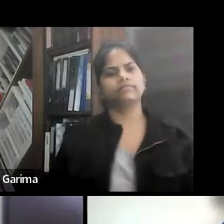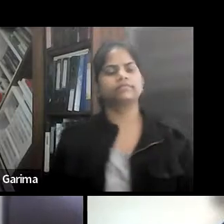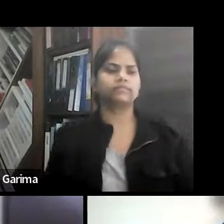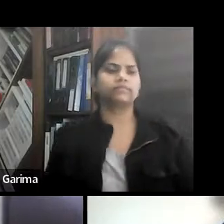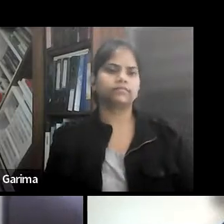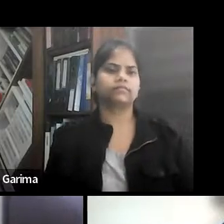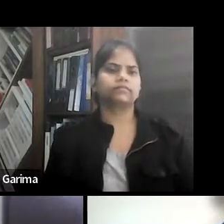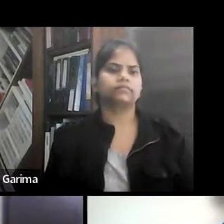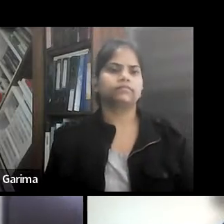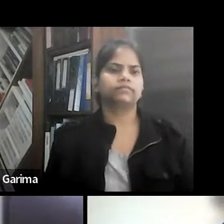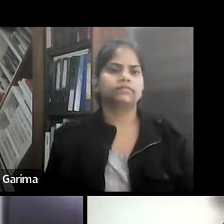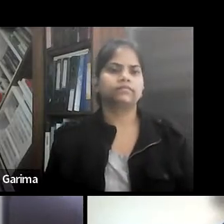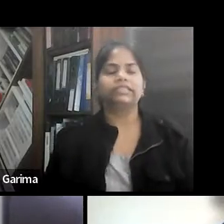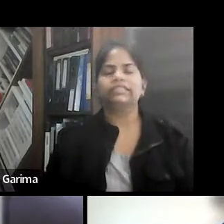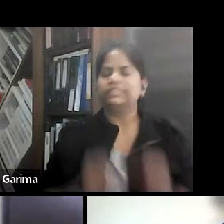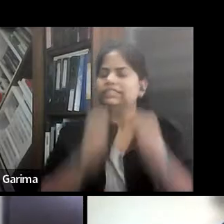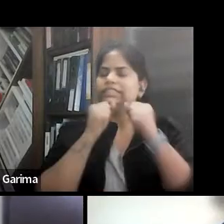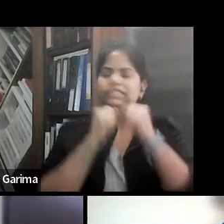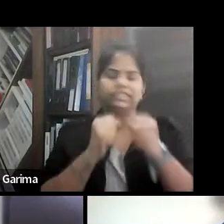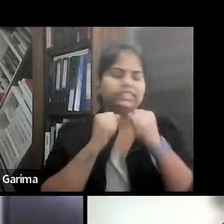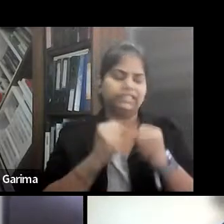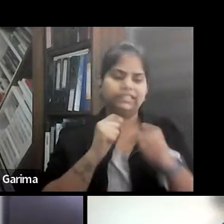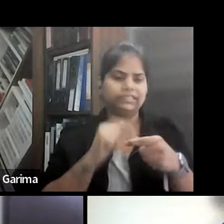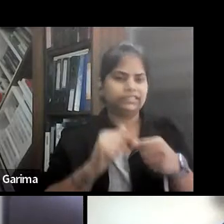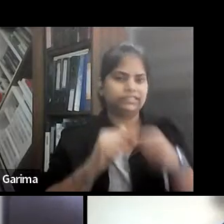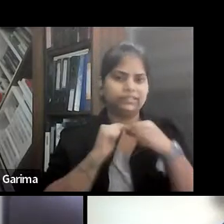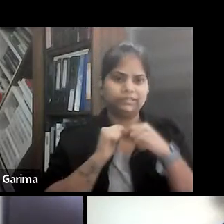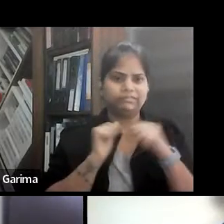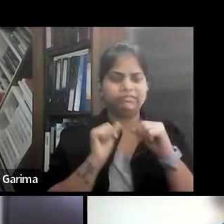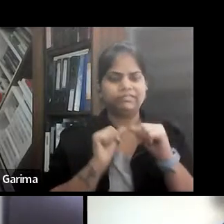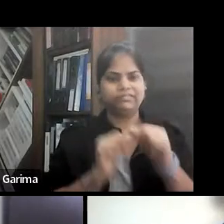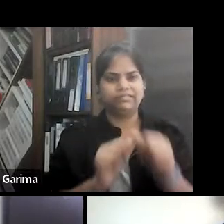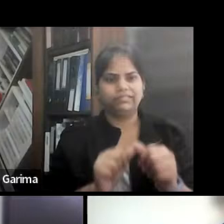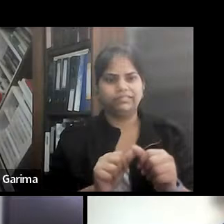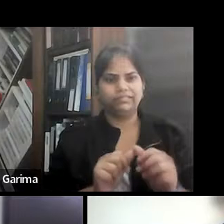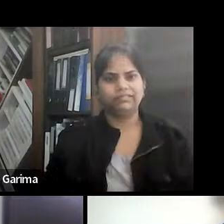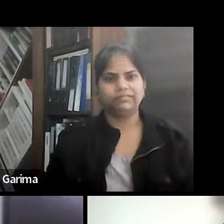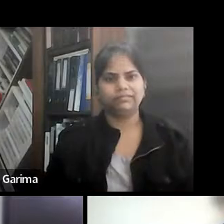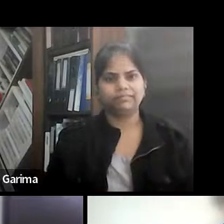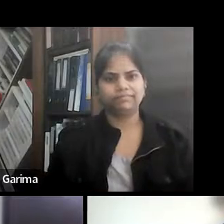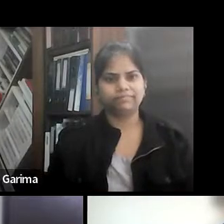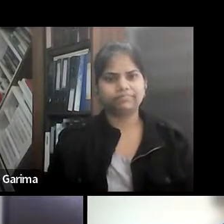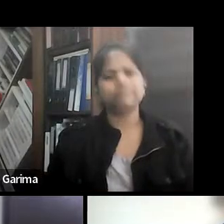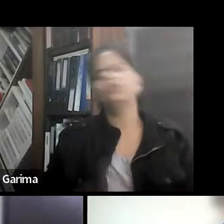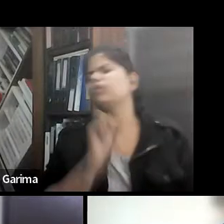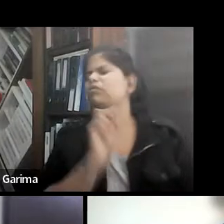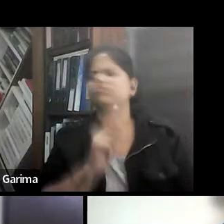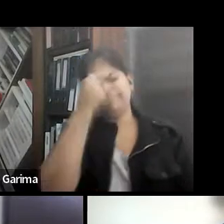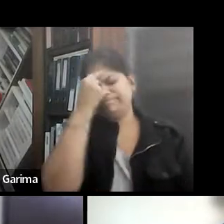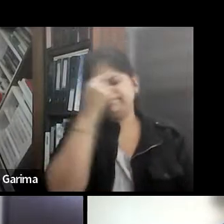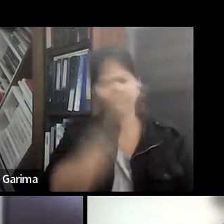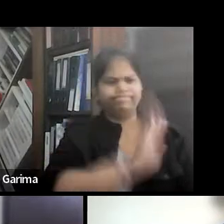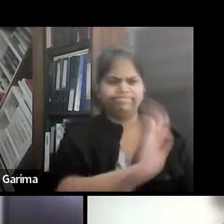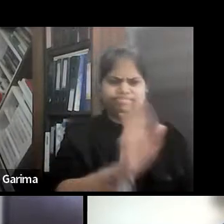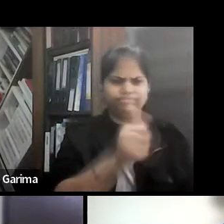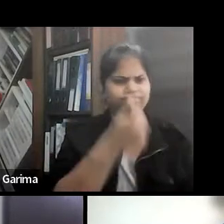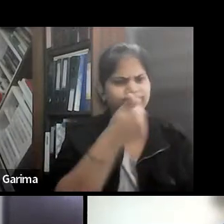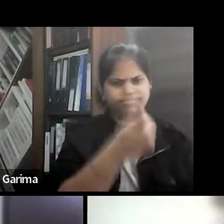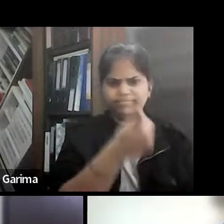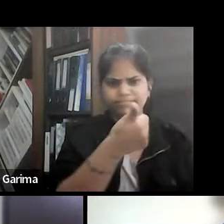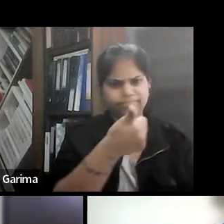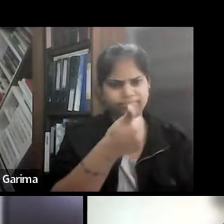It is a difficult question for me to answer. No problem. We'll come back to you.